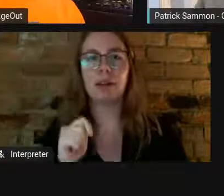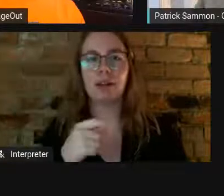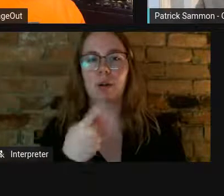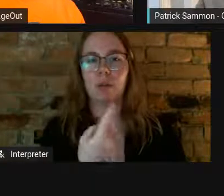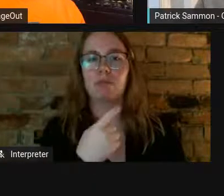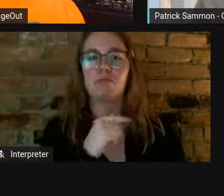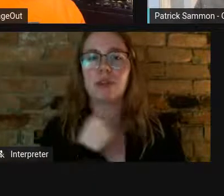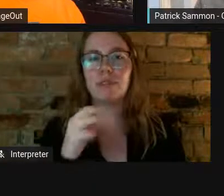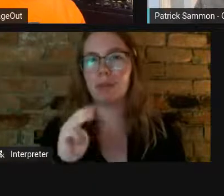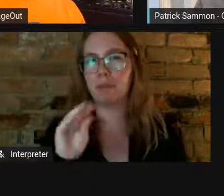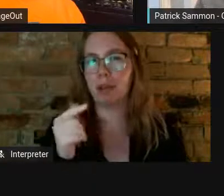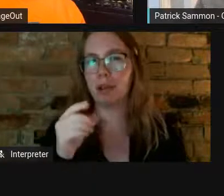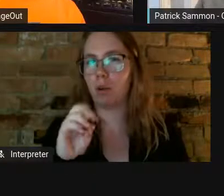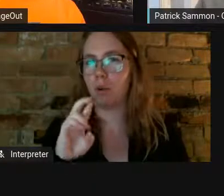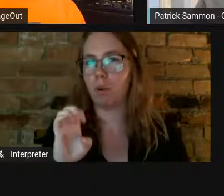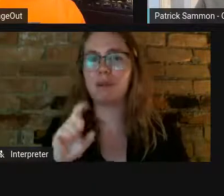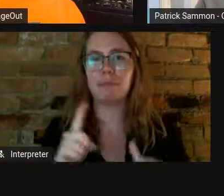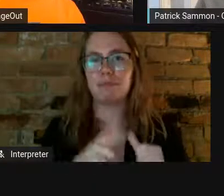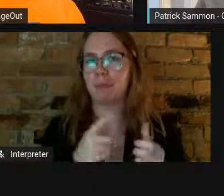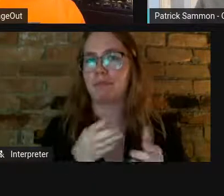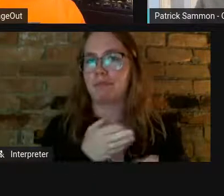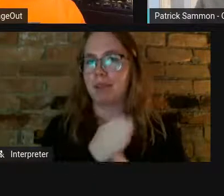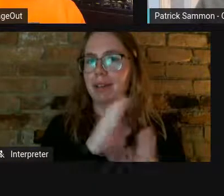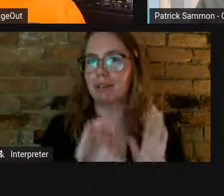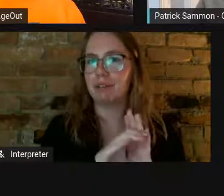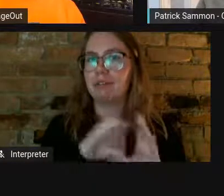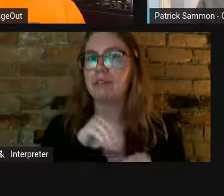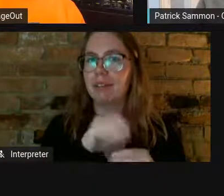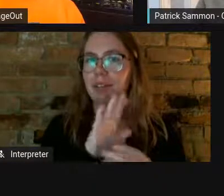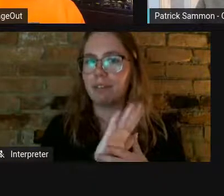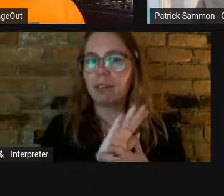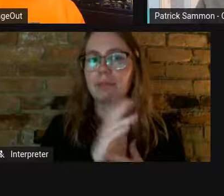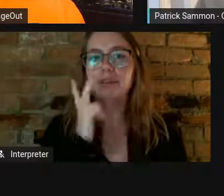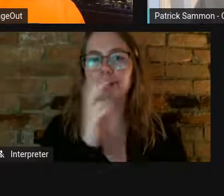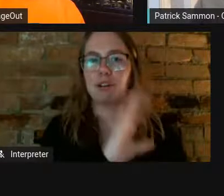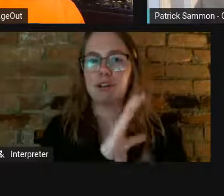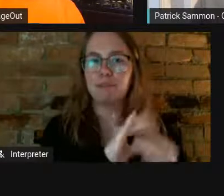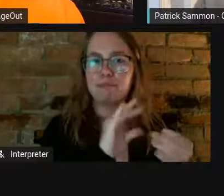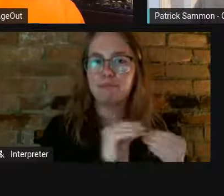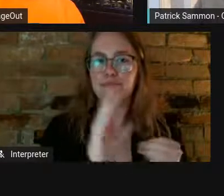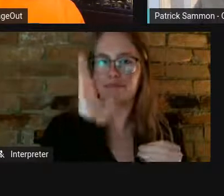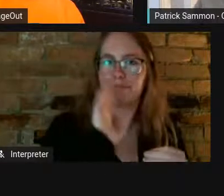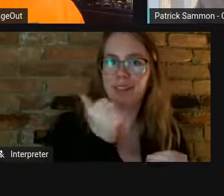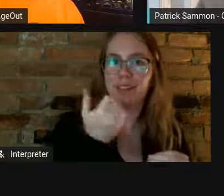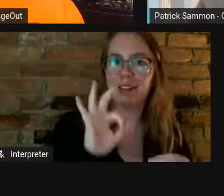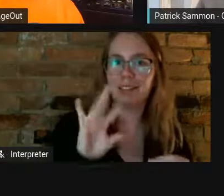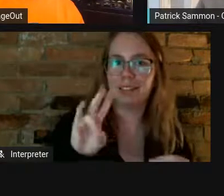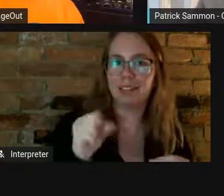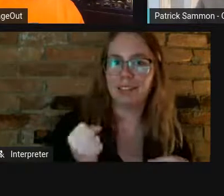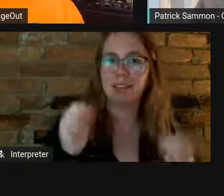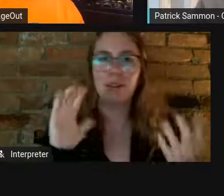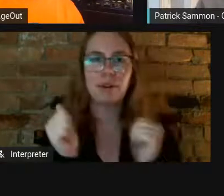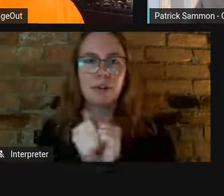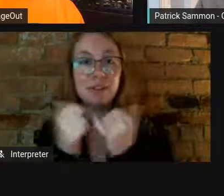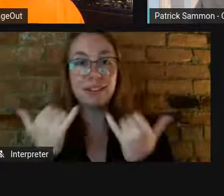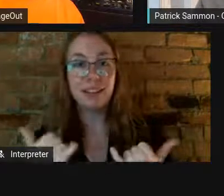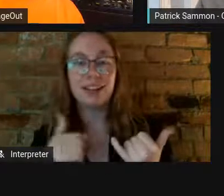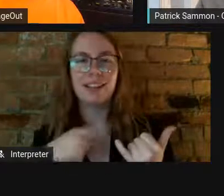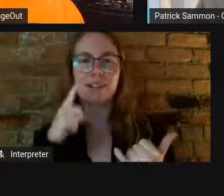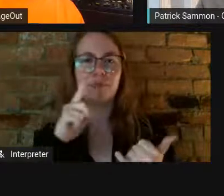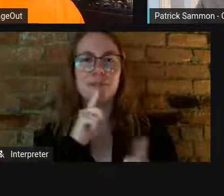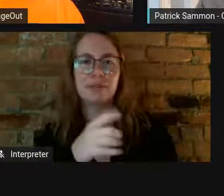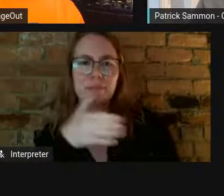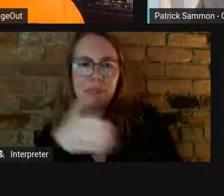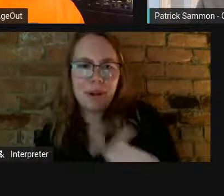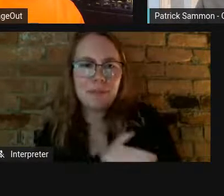back in that time and then contrasting her recollections today is I think a really powerful way to tell the story. So that